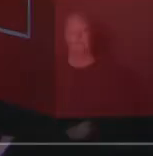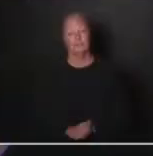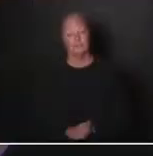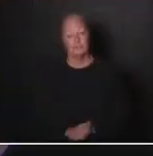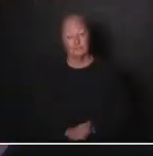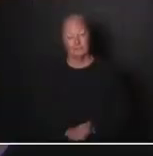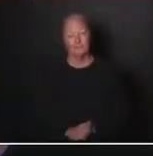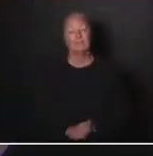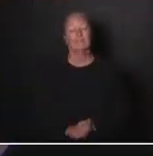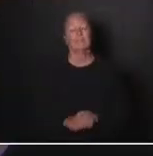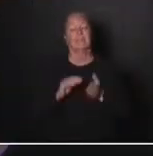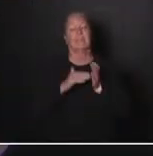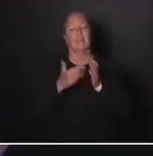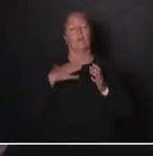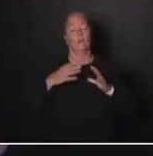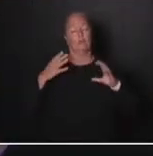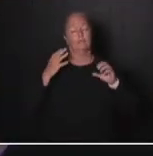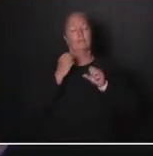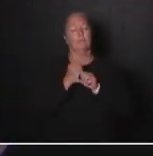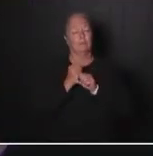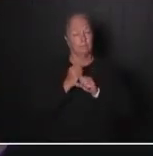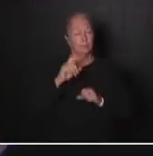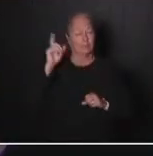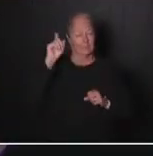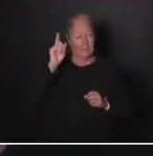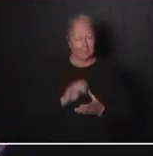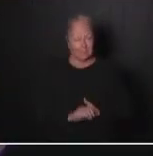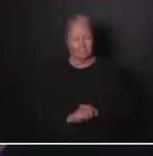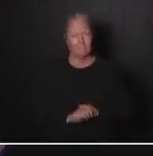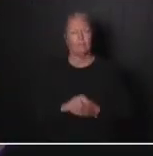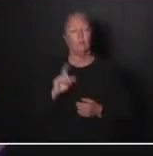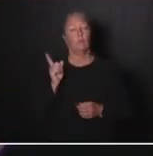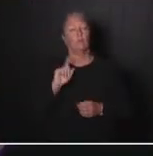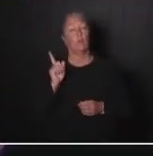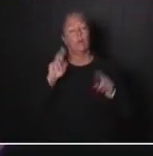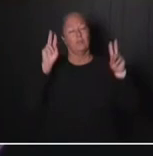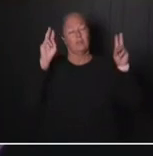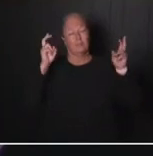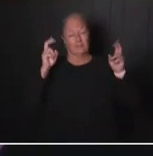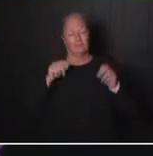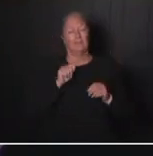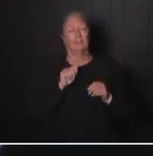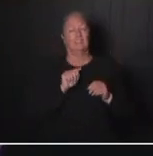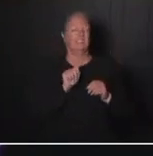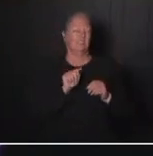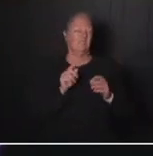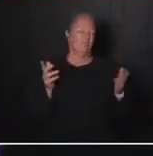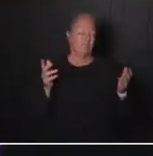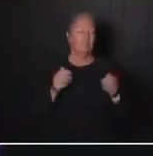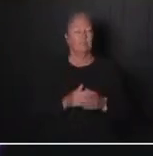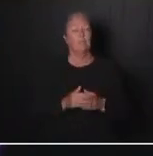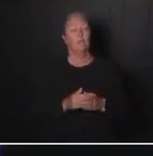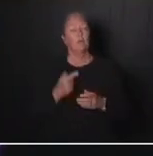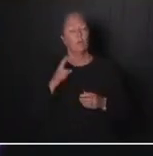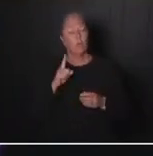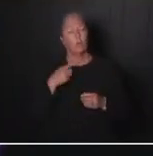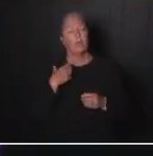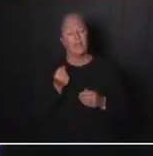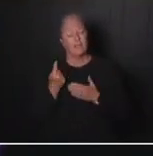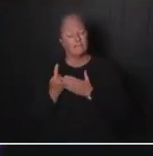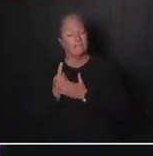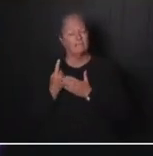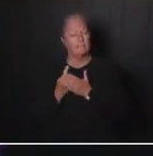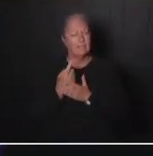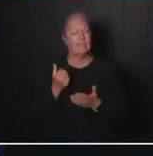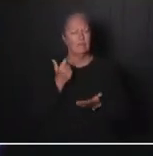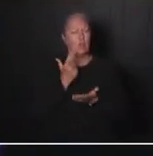And now to recap today, never fear, these are the headlines, the gold, it's the short take form. A highlights reel that's been deftly